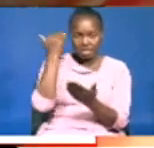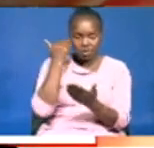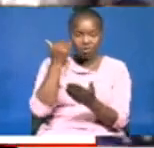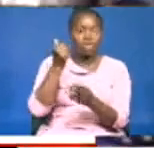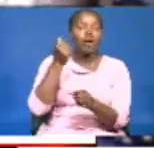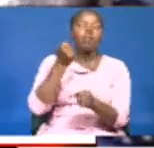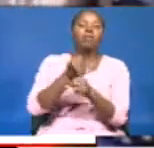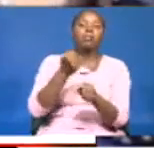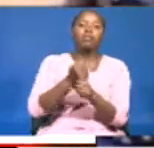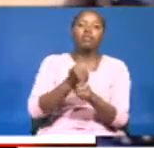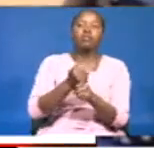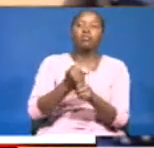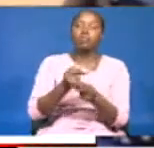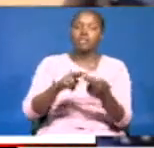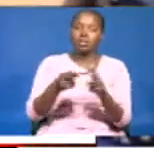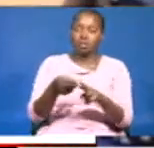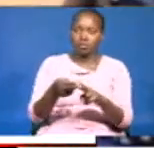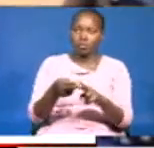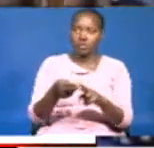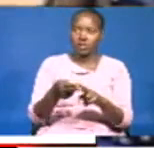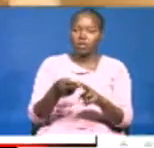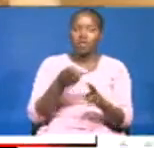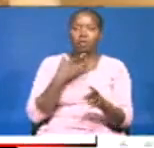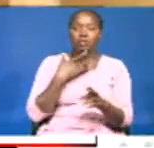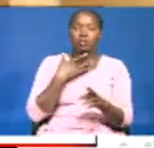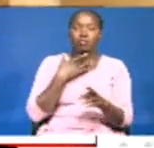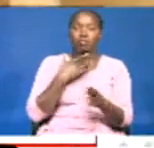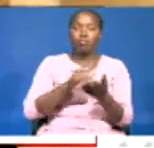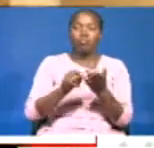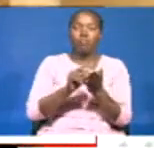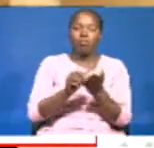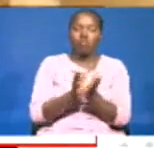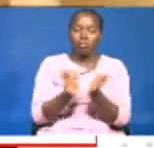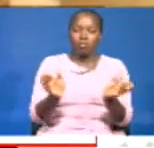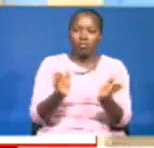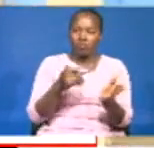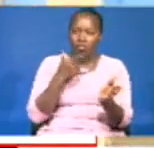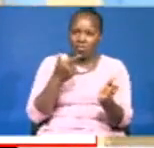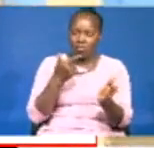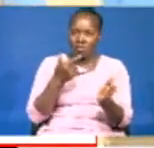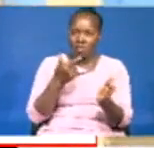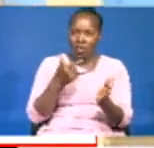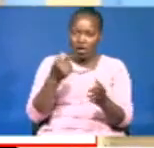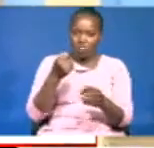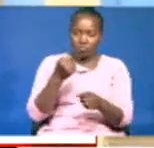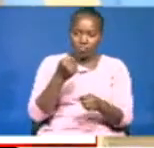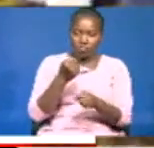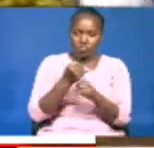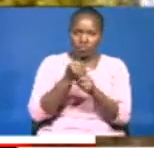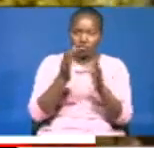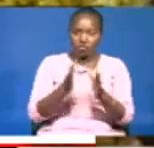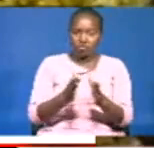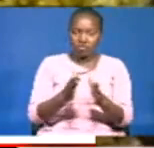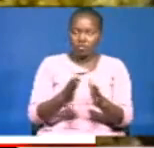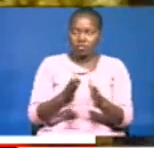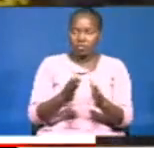Industrial Court. The Union Secretary General, Dr. Charles Mukwaya, has said that the employees are not yet to